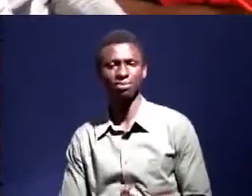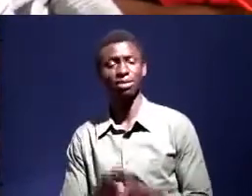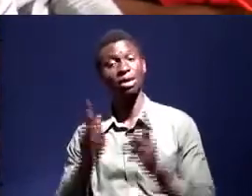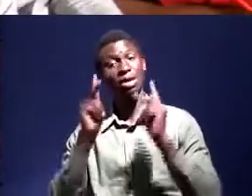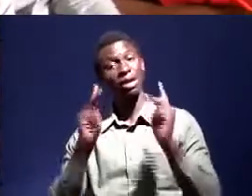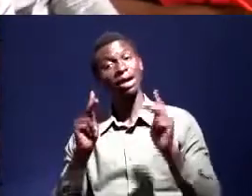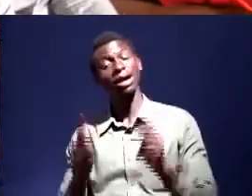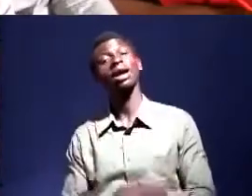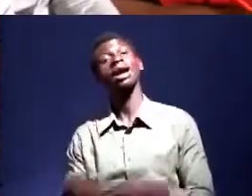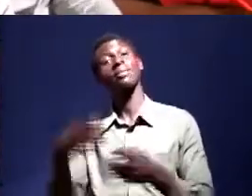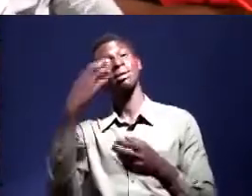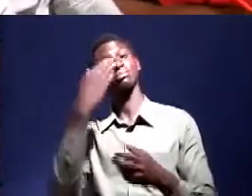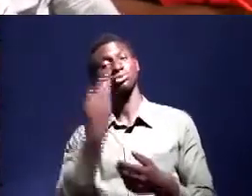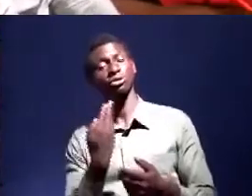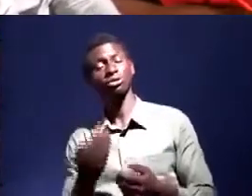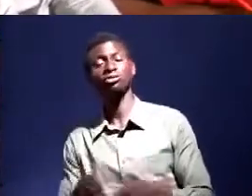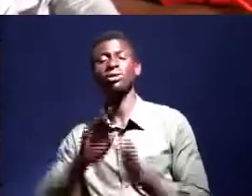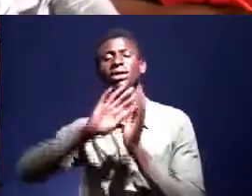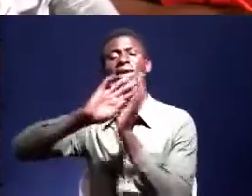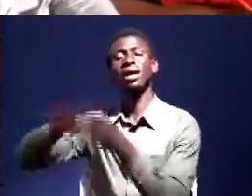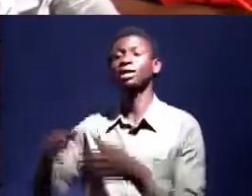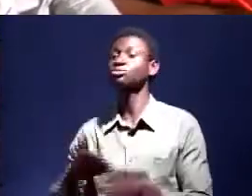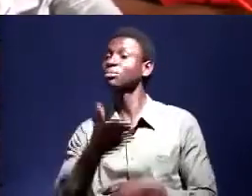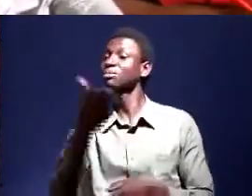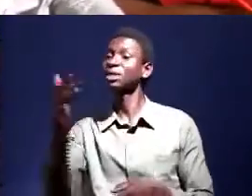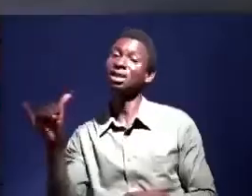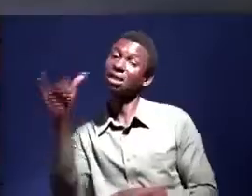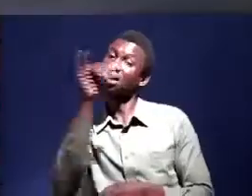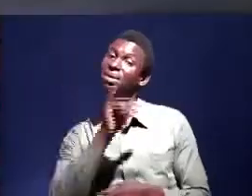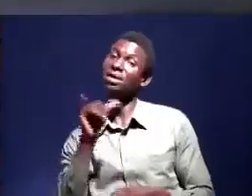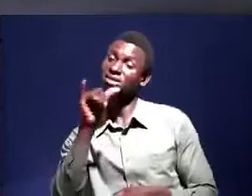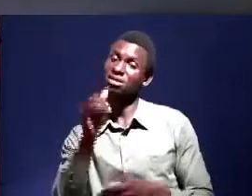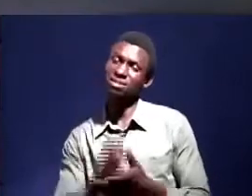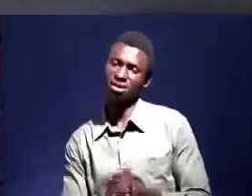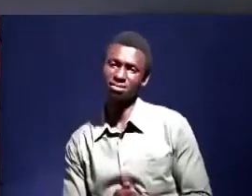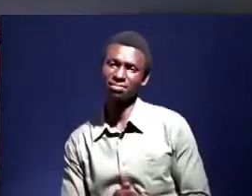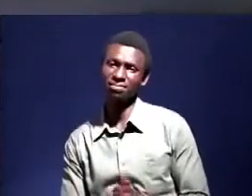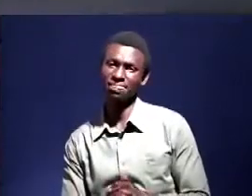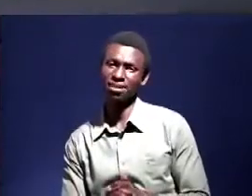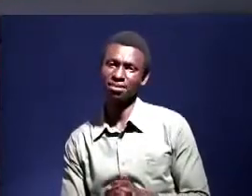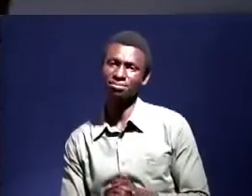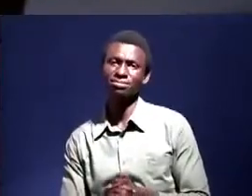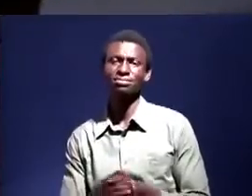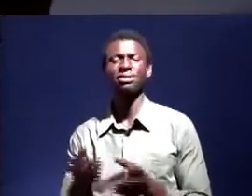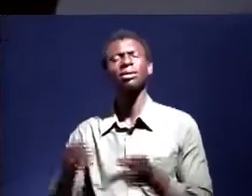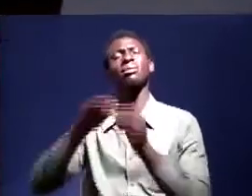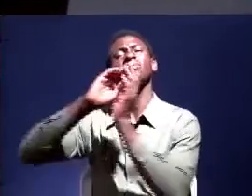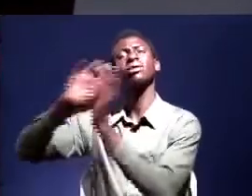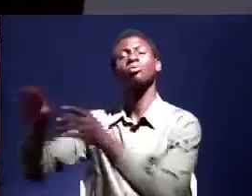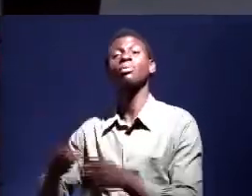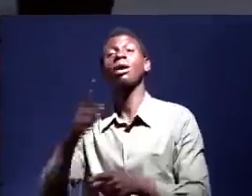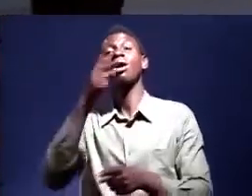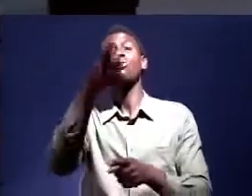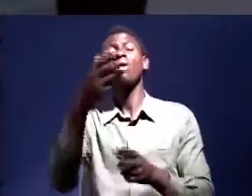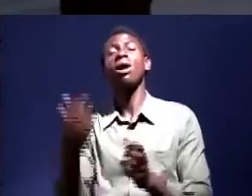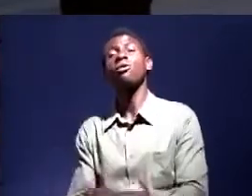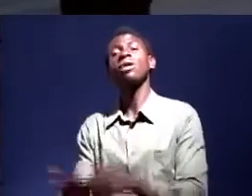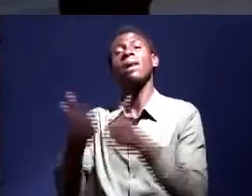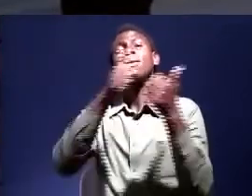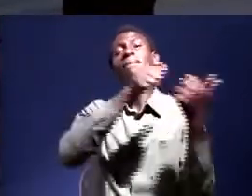it's likely to die. When you're baptized, you're not left as an